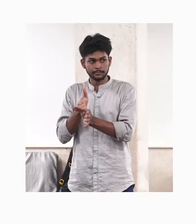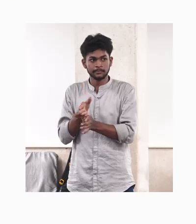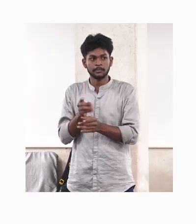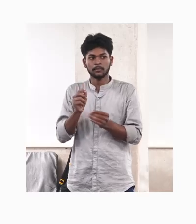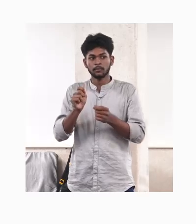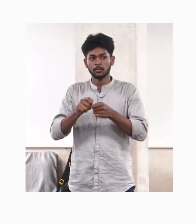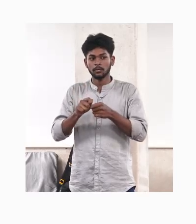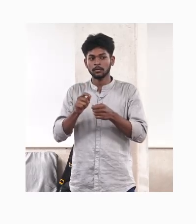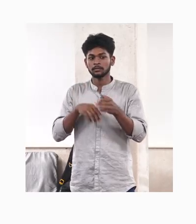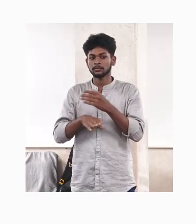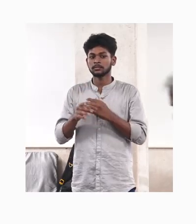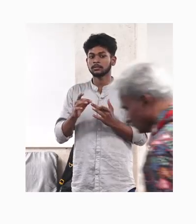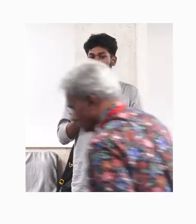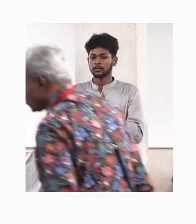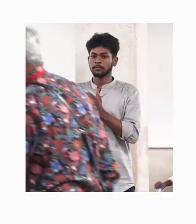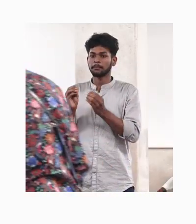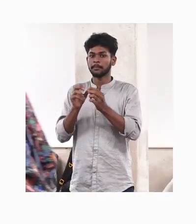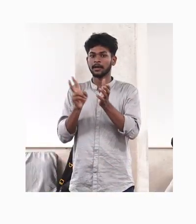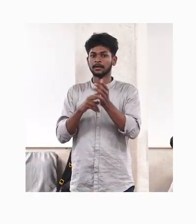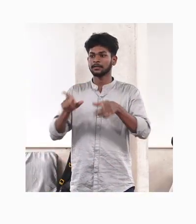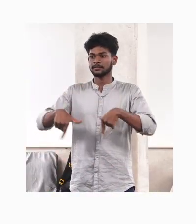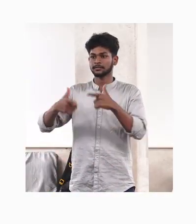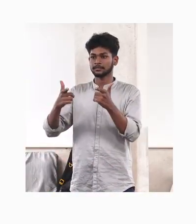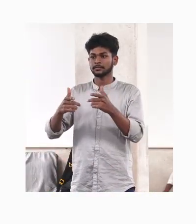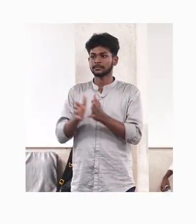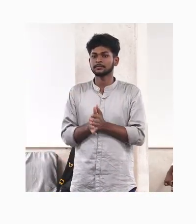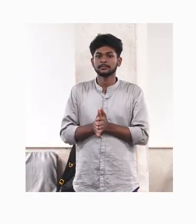health issues from the Banyan. Thank you, Dr. Anbu.